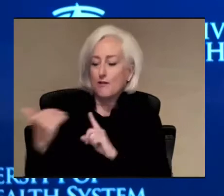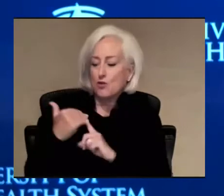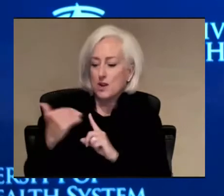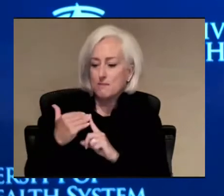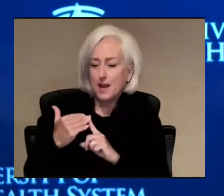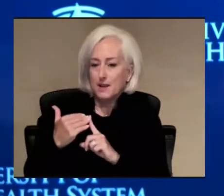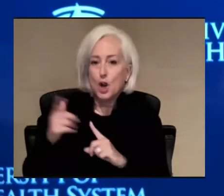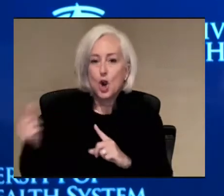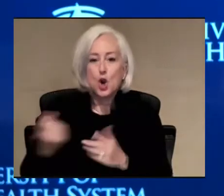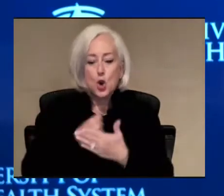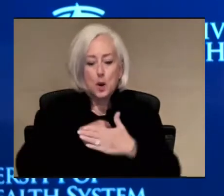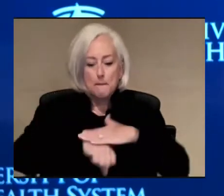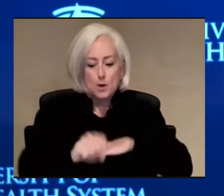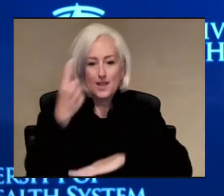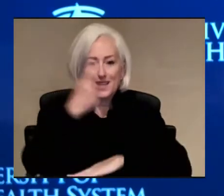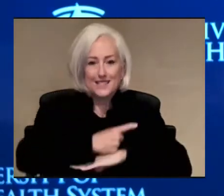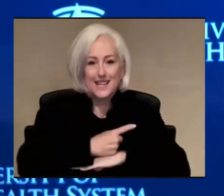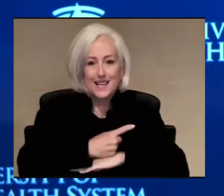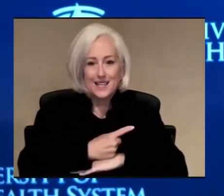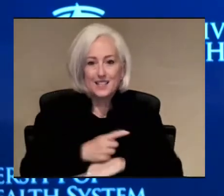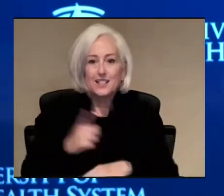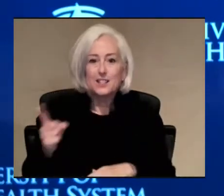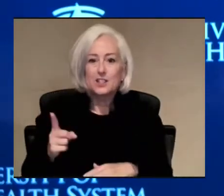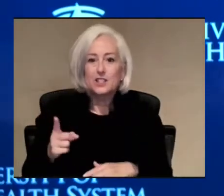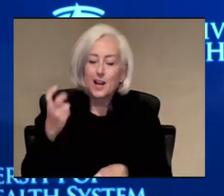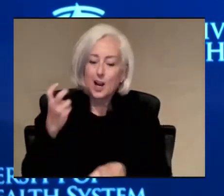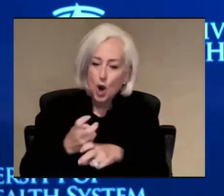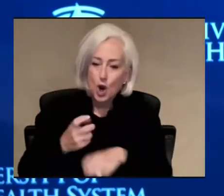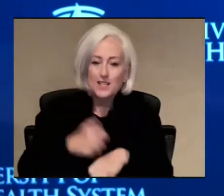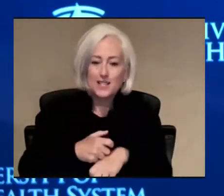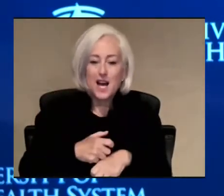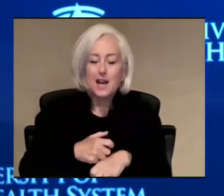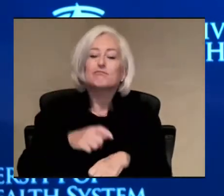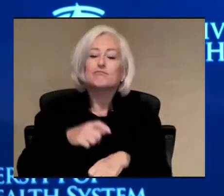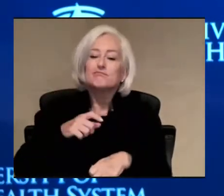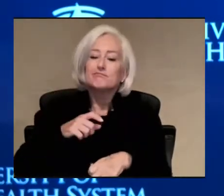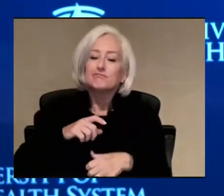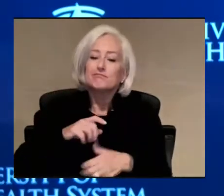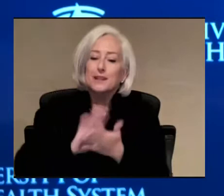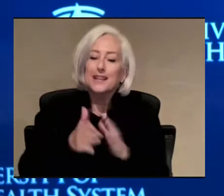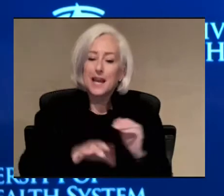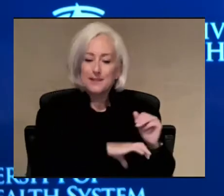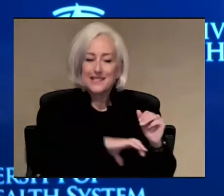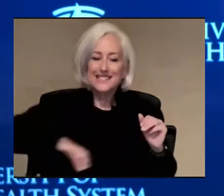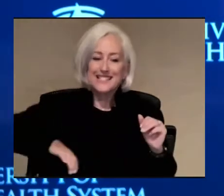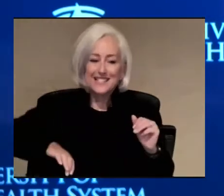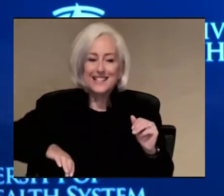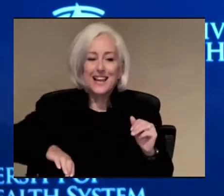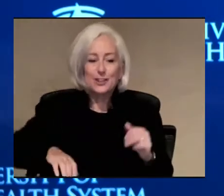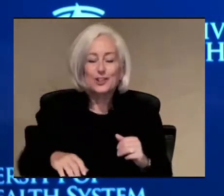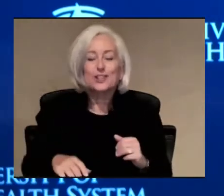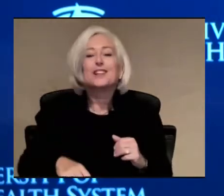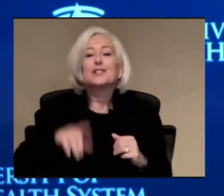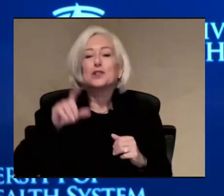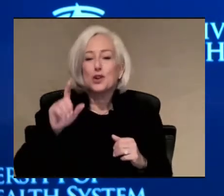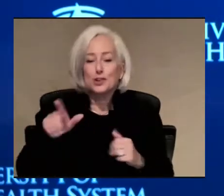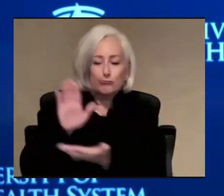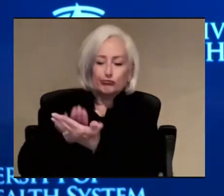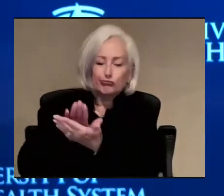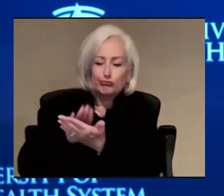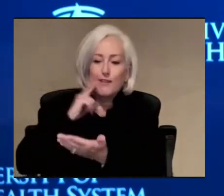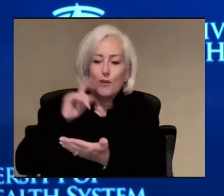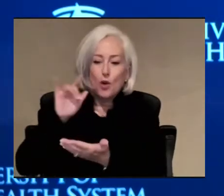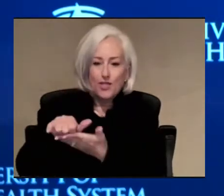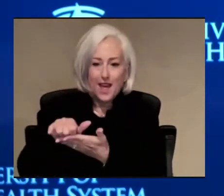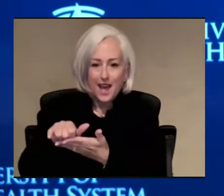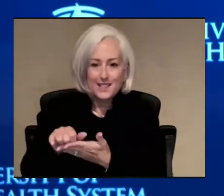day, and Yes. that was a hard birth. She had an epilepsy C-section, and so she deserves a lot of accolades for that. And I have a terrific wife,